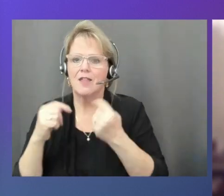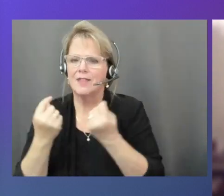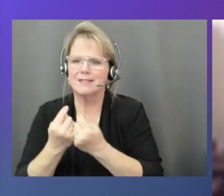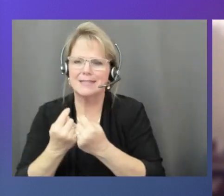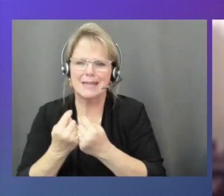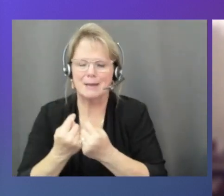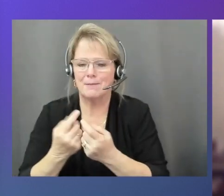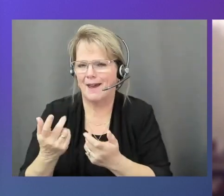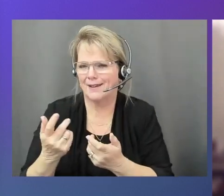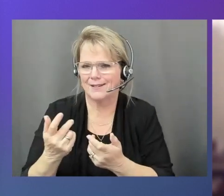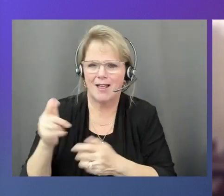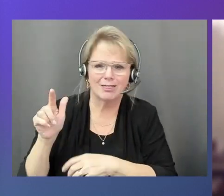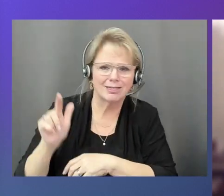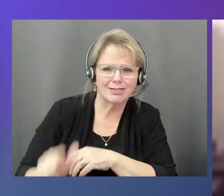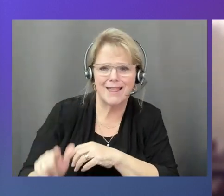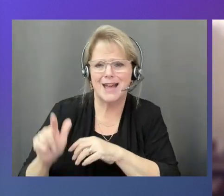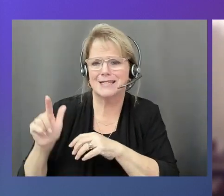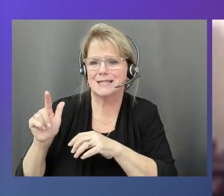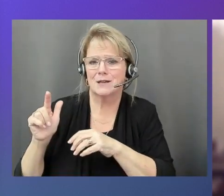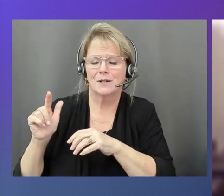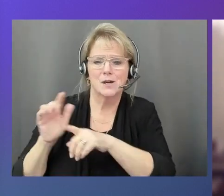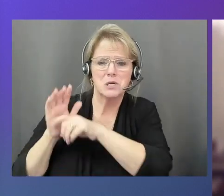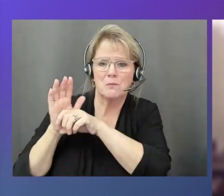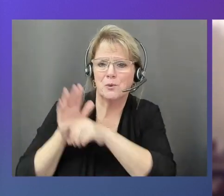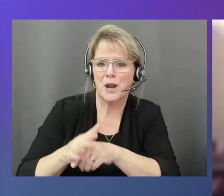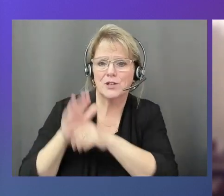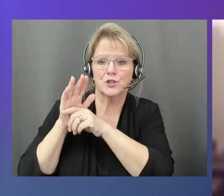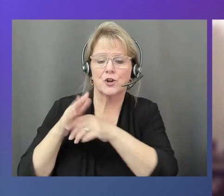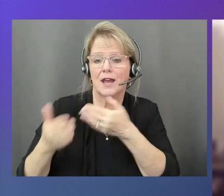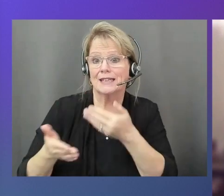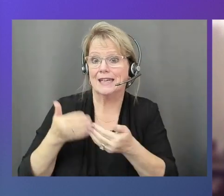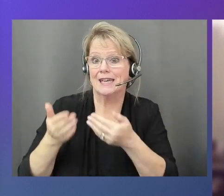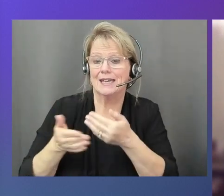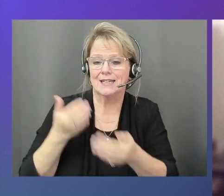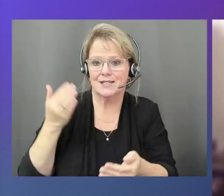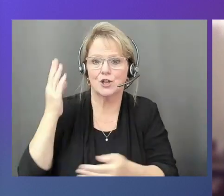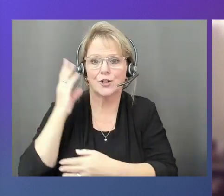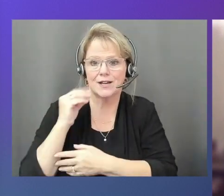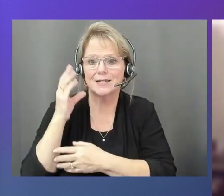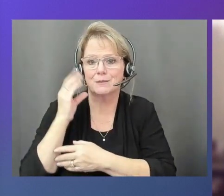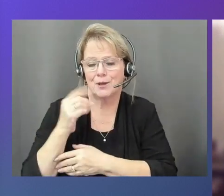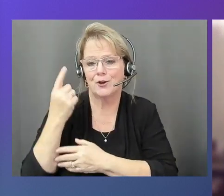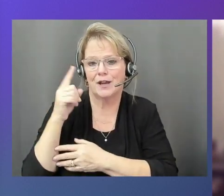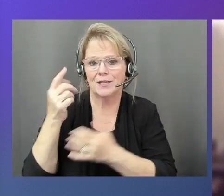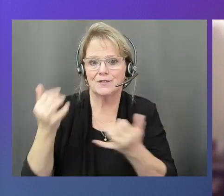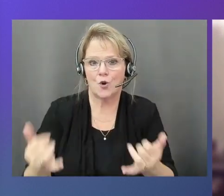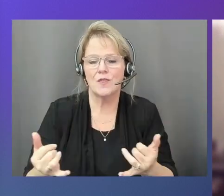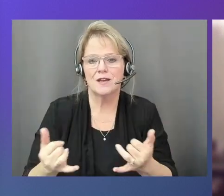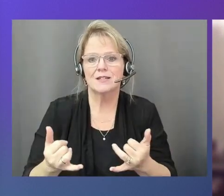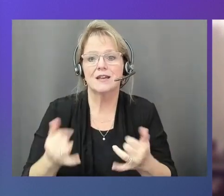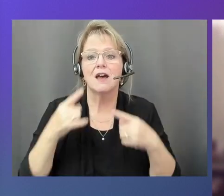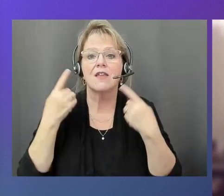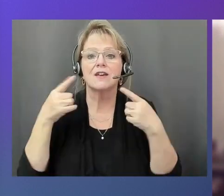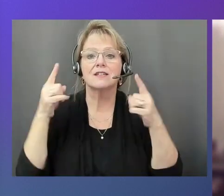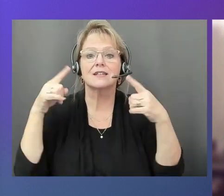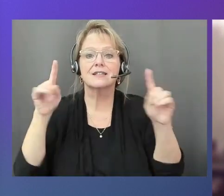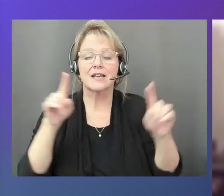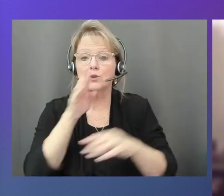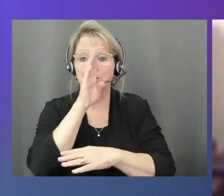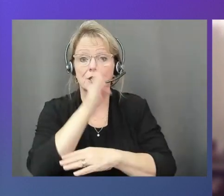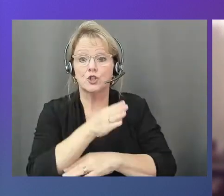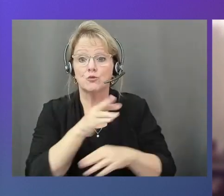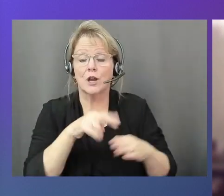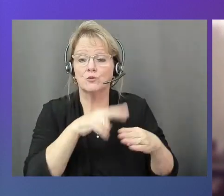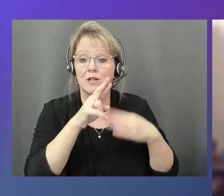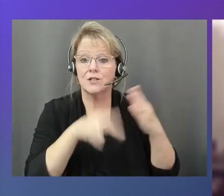able to have a much easier time during the execution of the event. The success was a direct result of a lot of improvements to the existing fixed